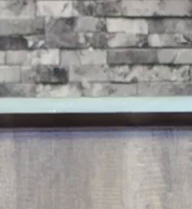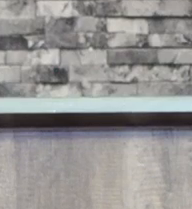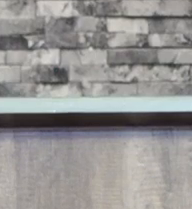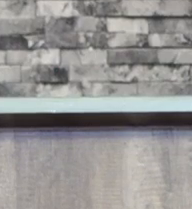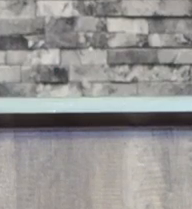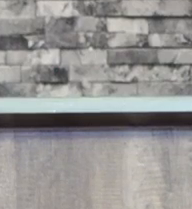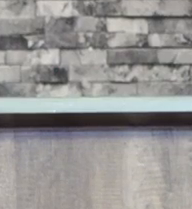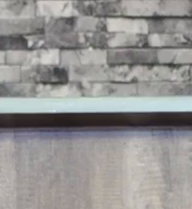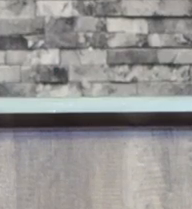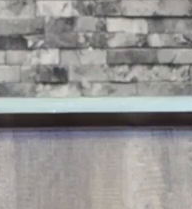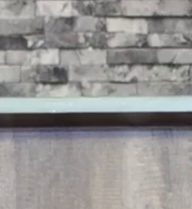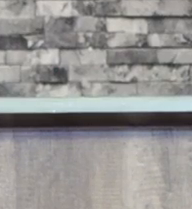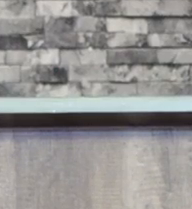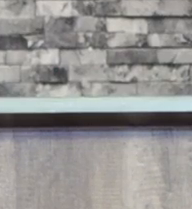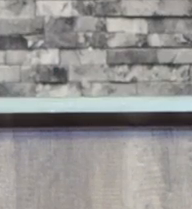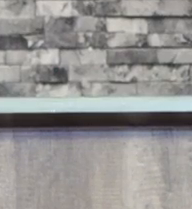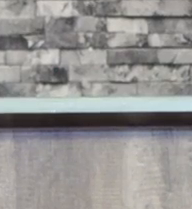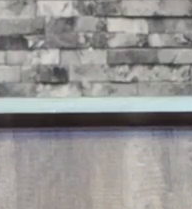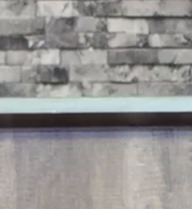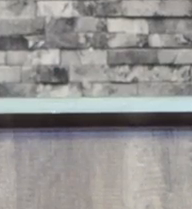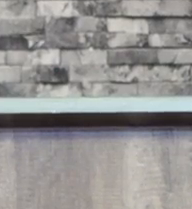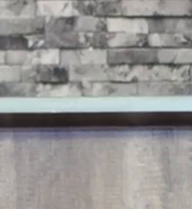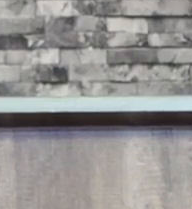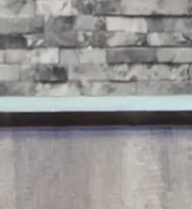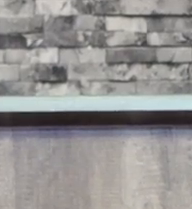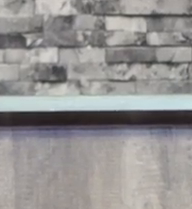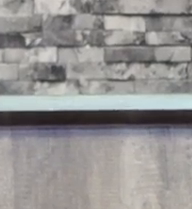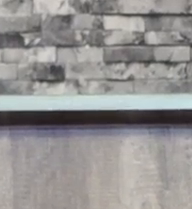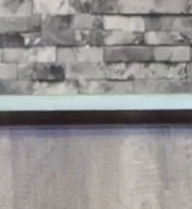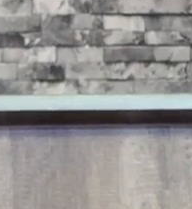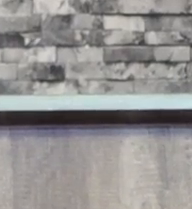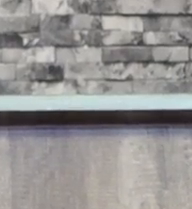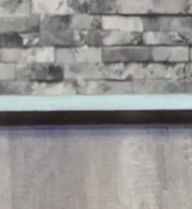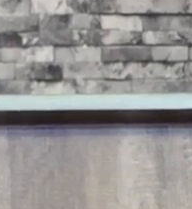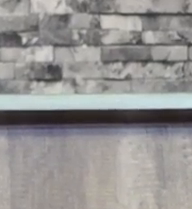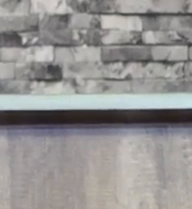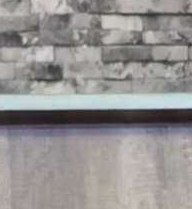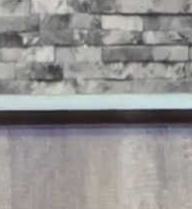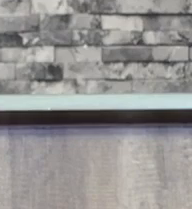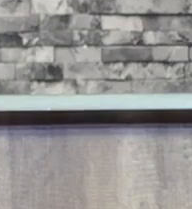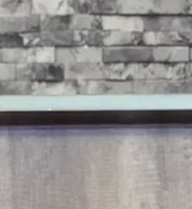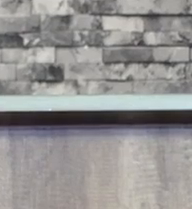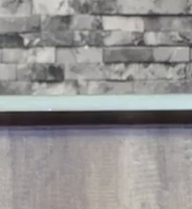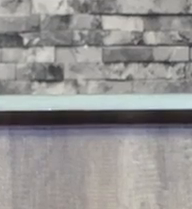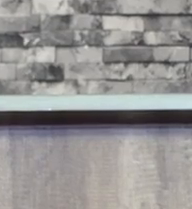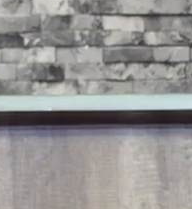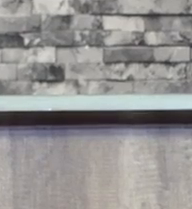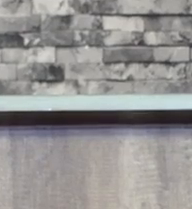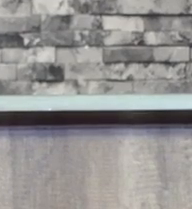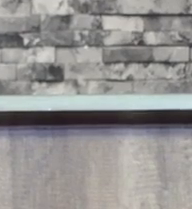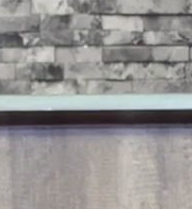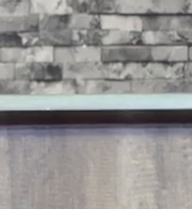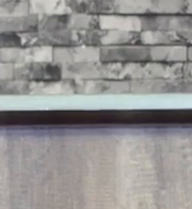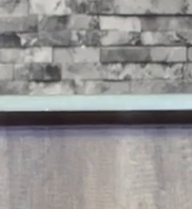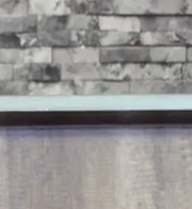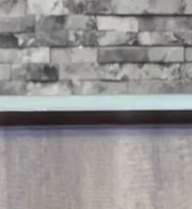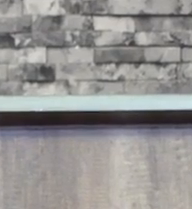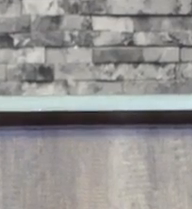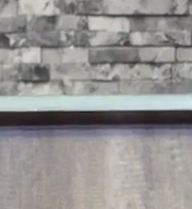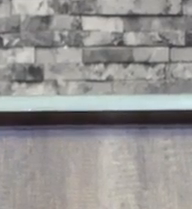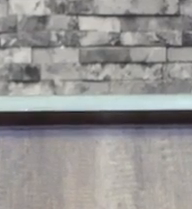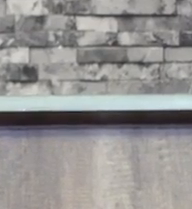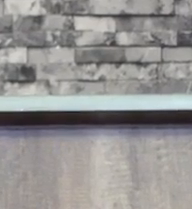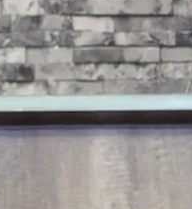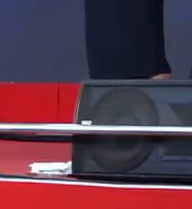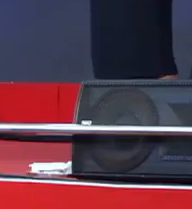well. So that our bodies are, you know, in good shape.